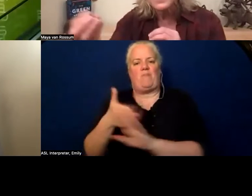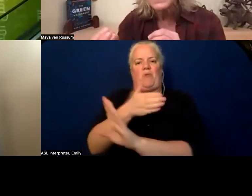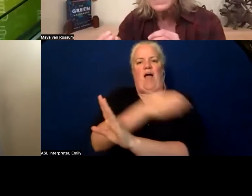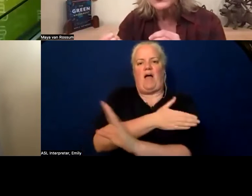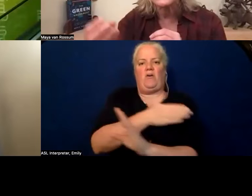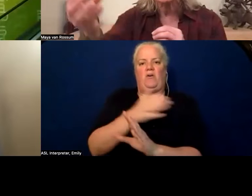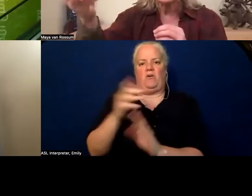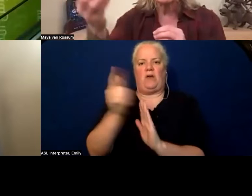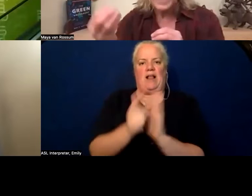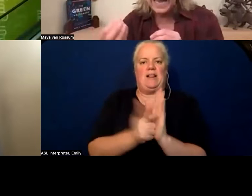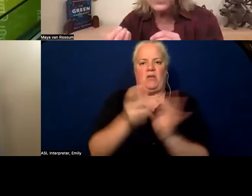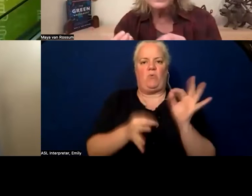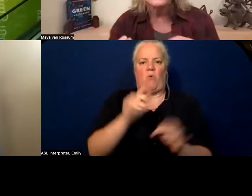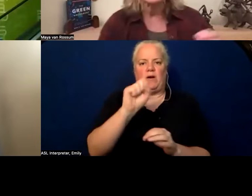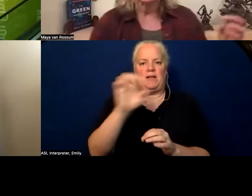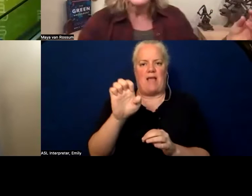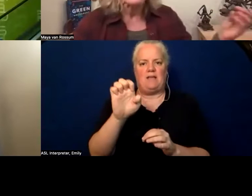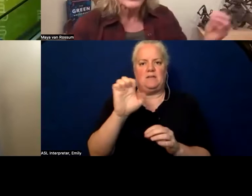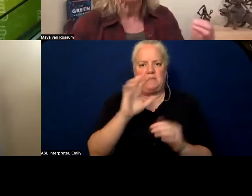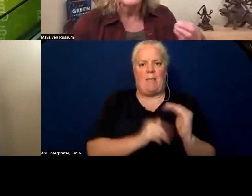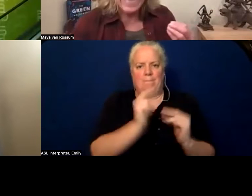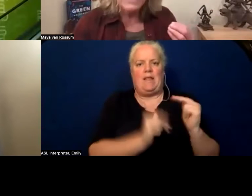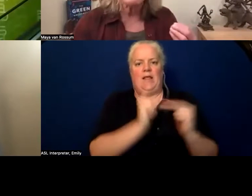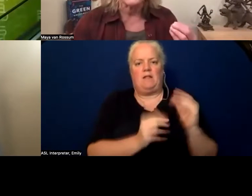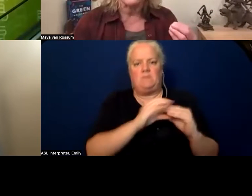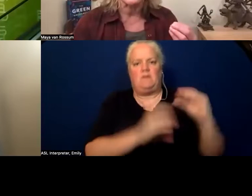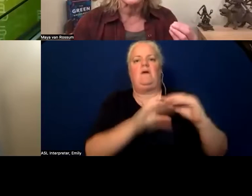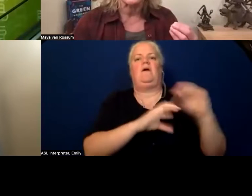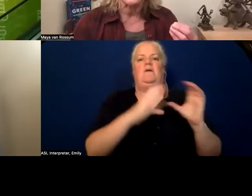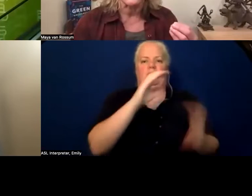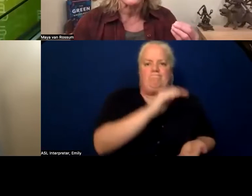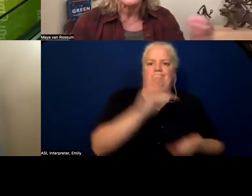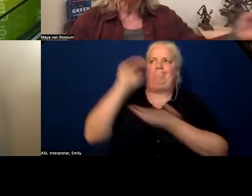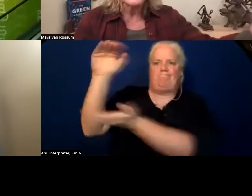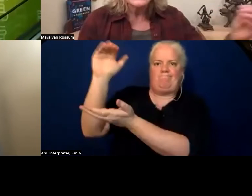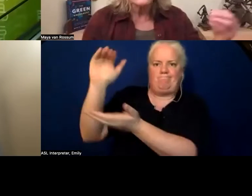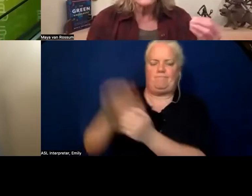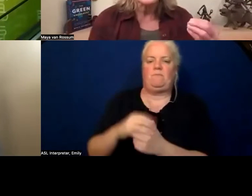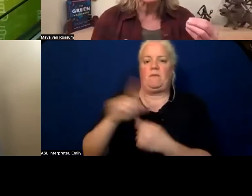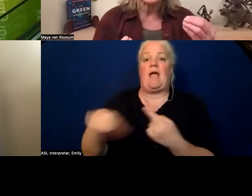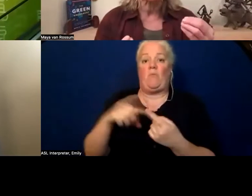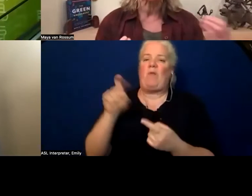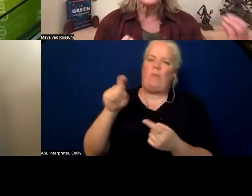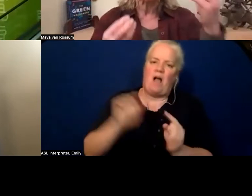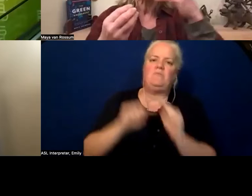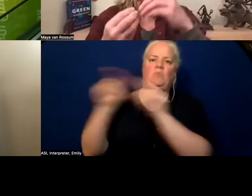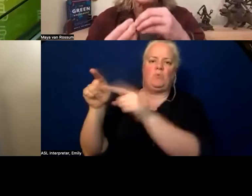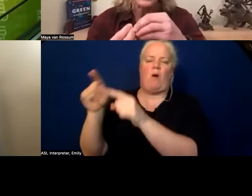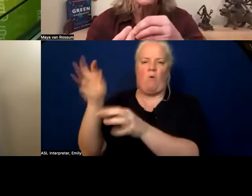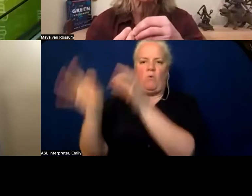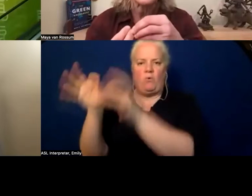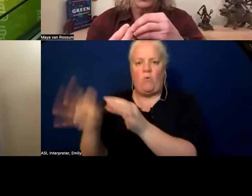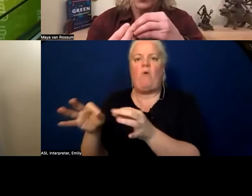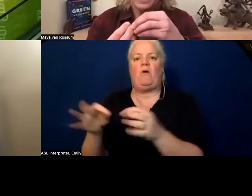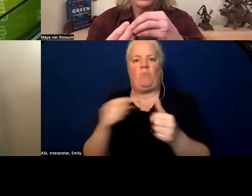is the combination of advocacy and when we have been forced into court, taking those successes and putting them